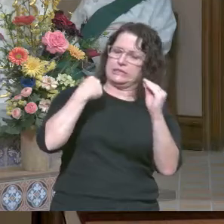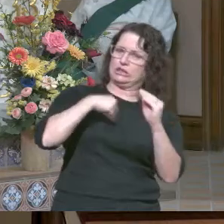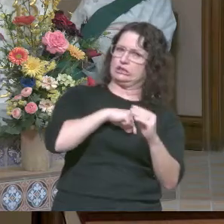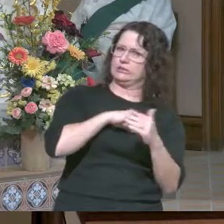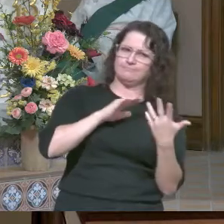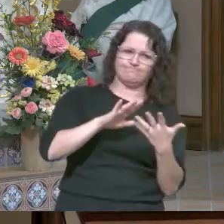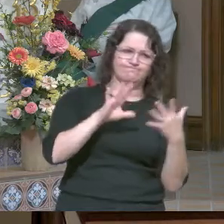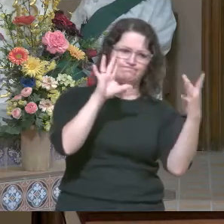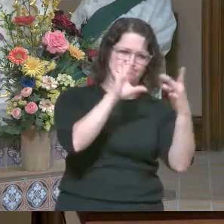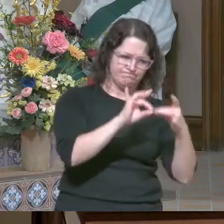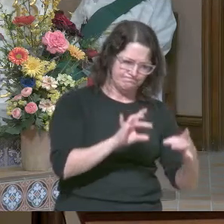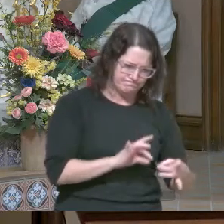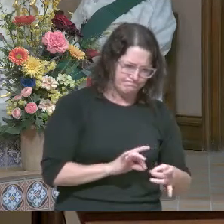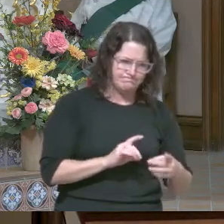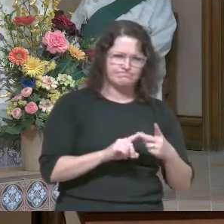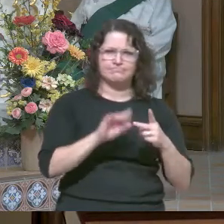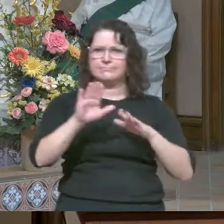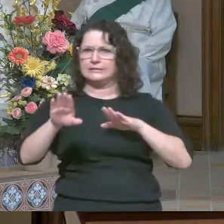action how to live